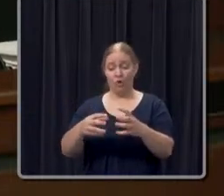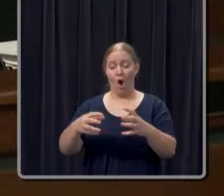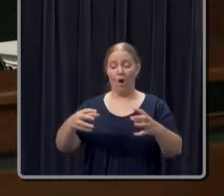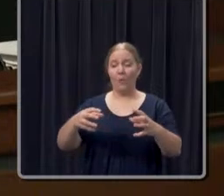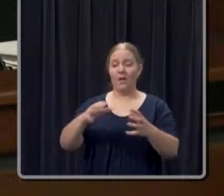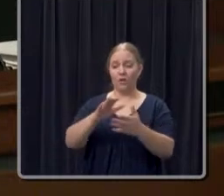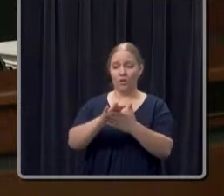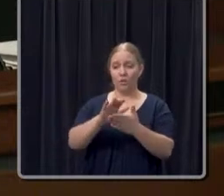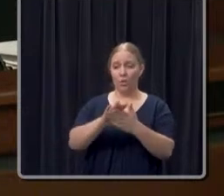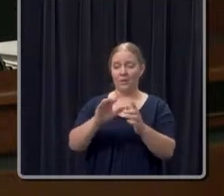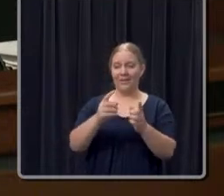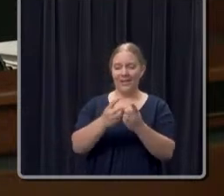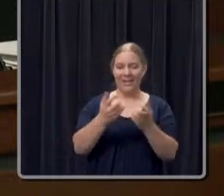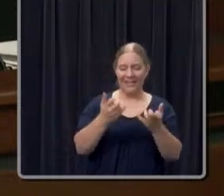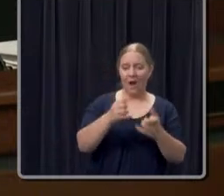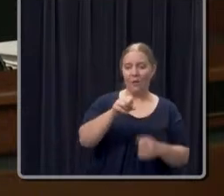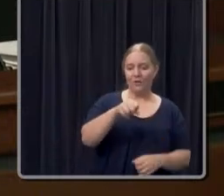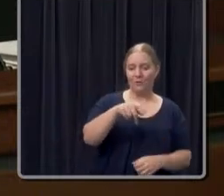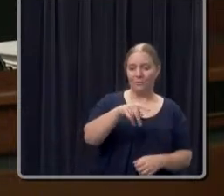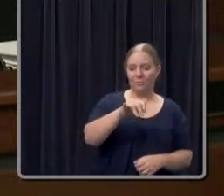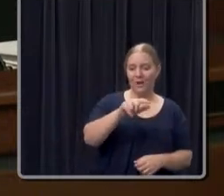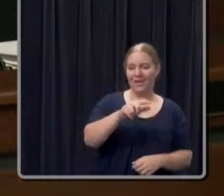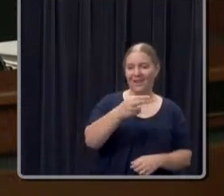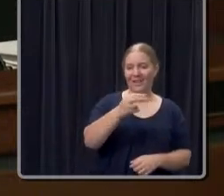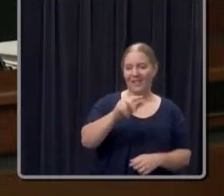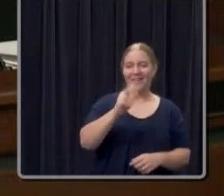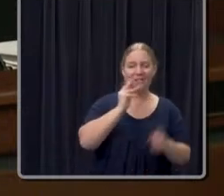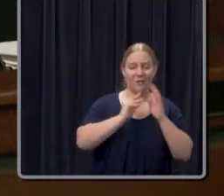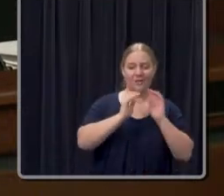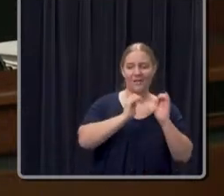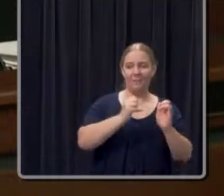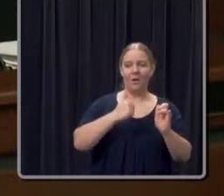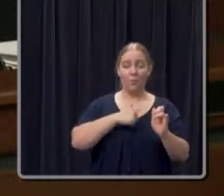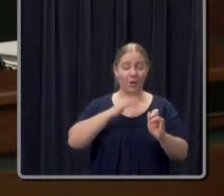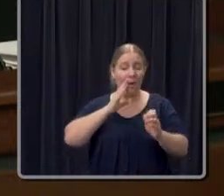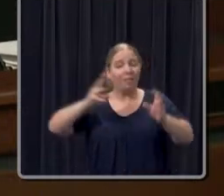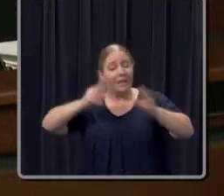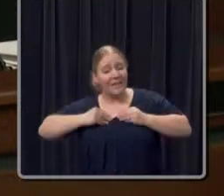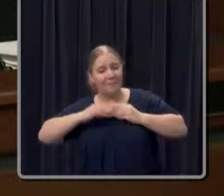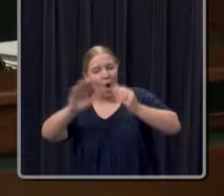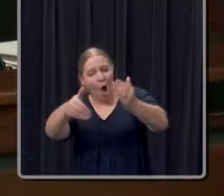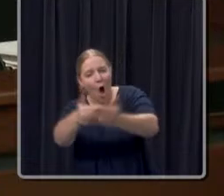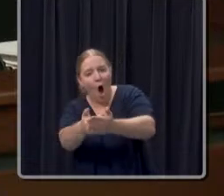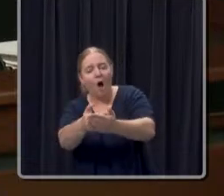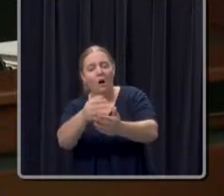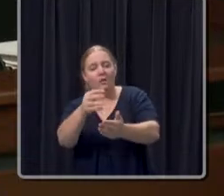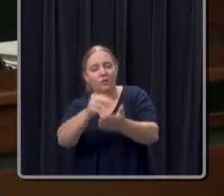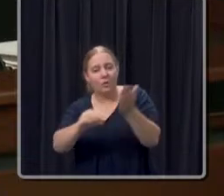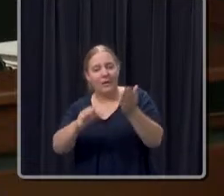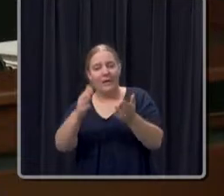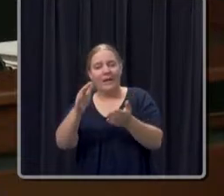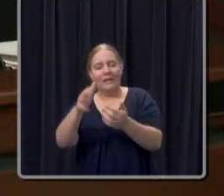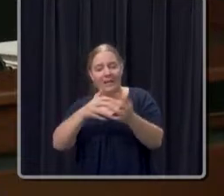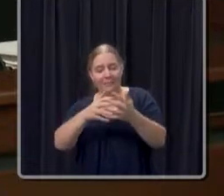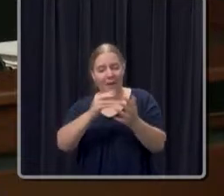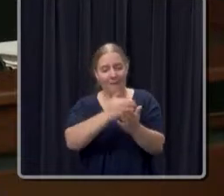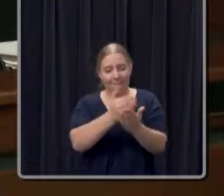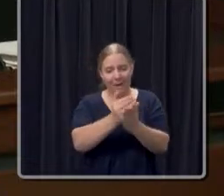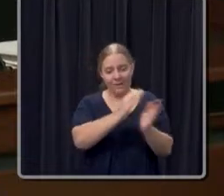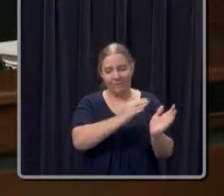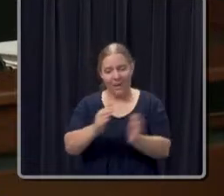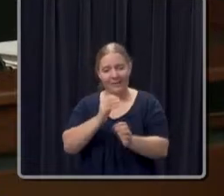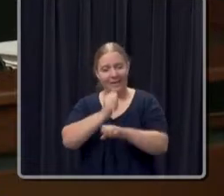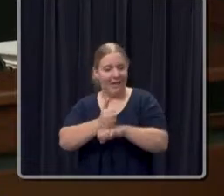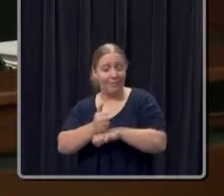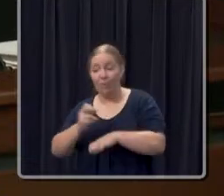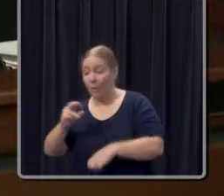and now Spring Hill's dealing with some of that, it's like, we're going to take those kids, whether we budgeted for them or not, right? That